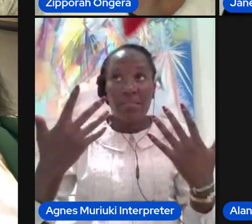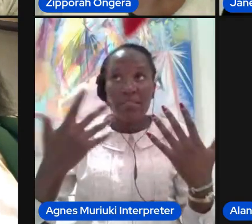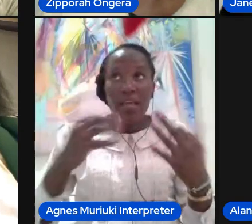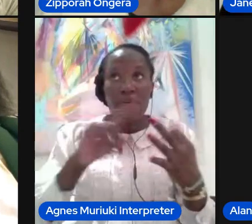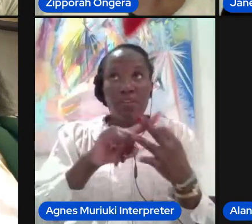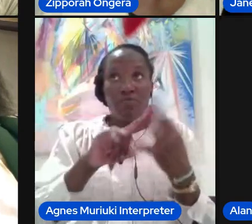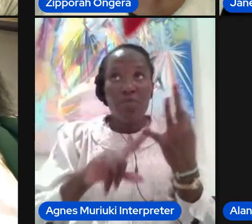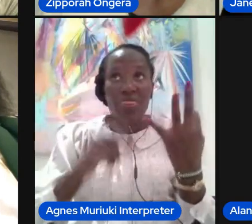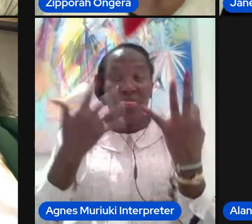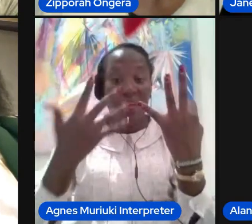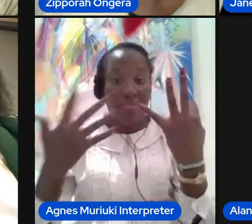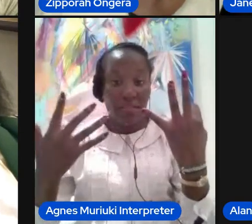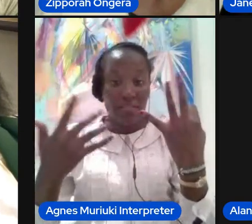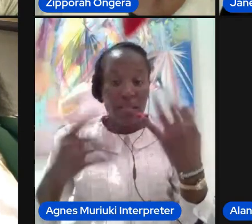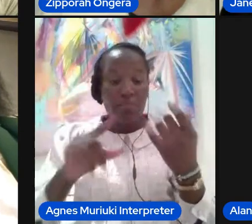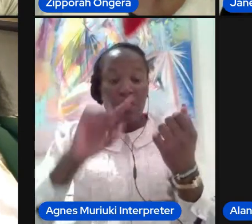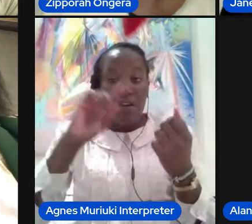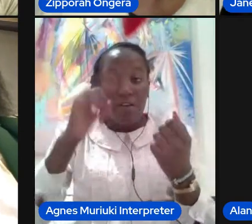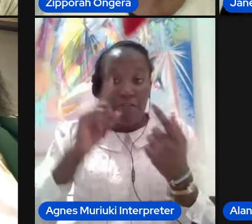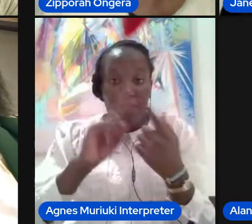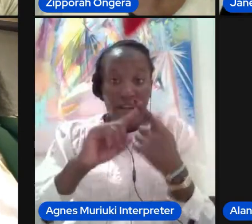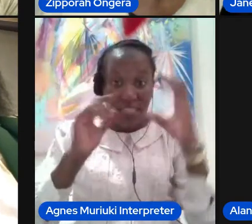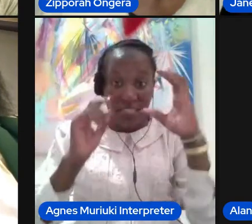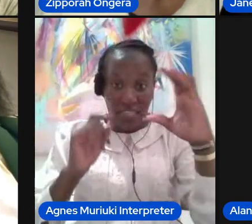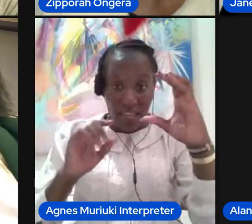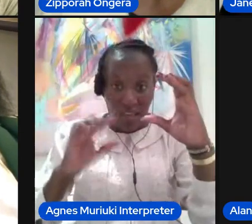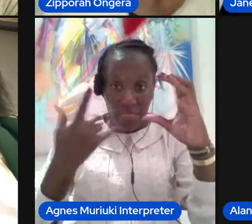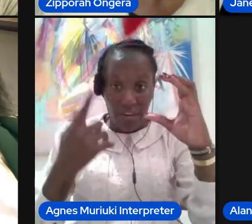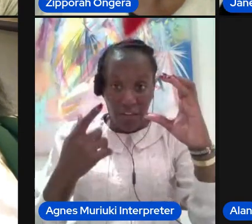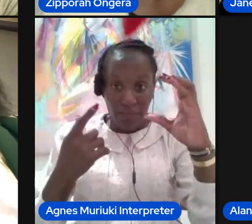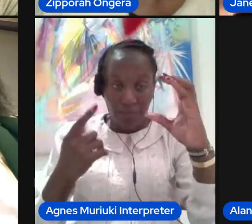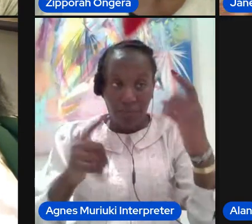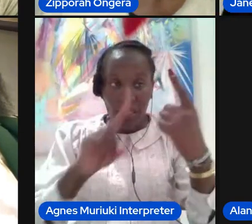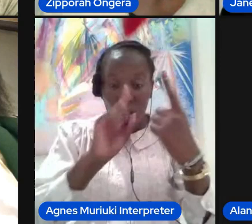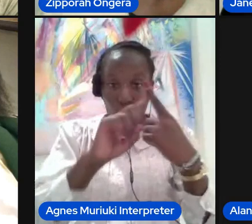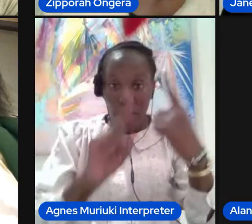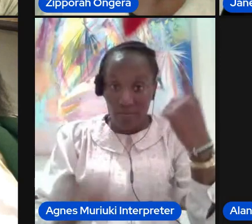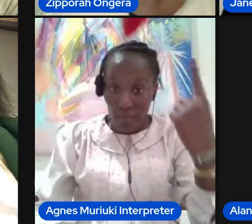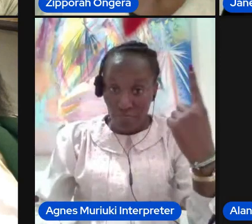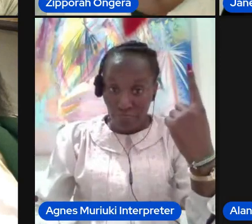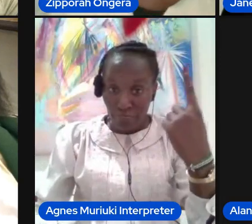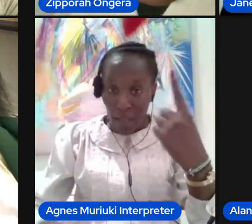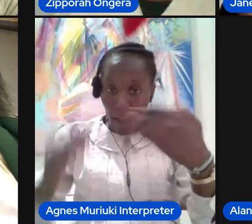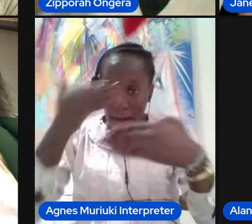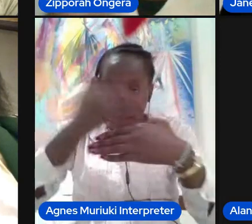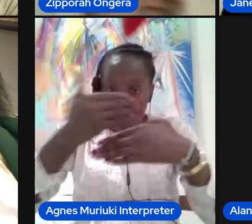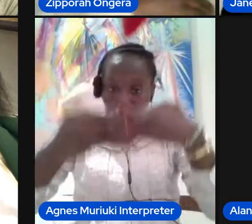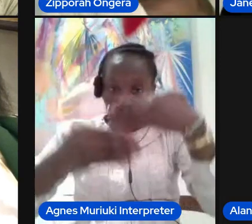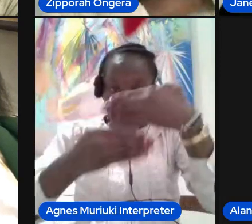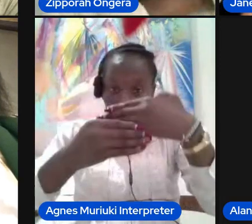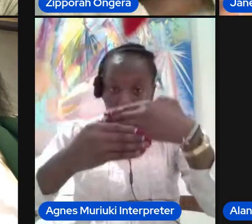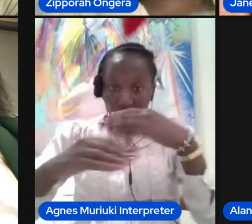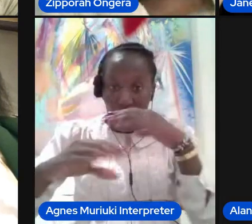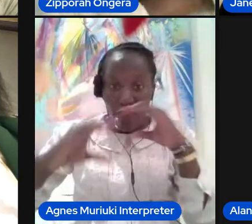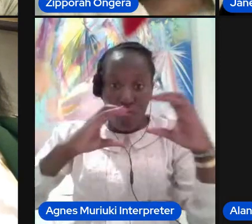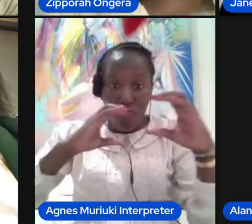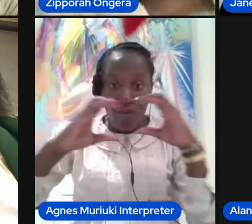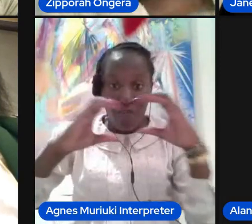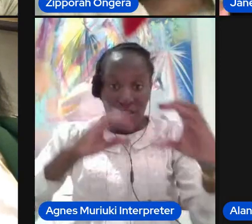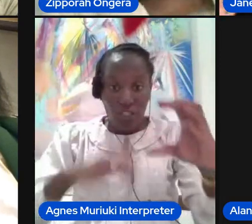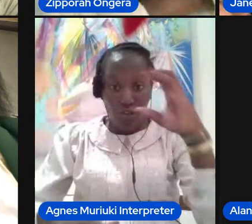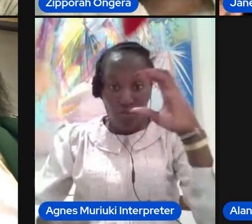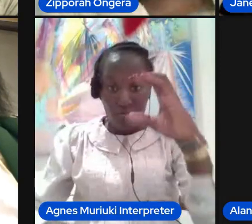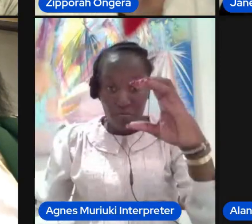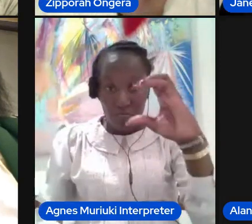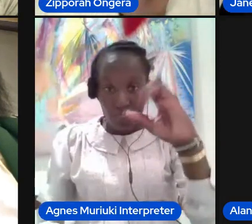C's. The first C I'll give you is build conversations, create conversations. And you'll notice that with